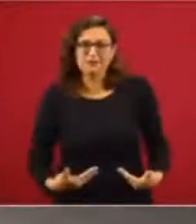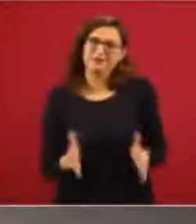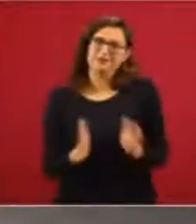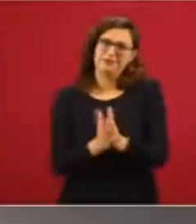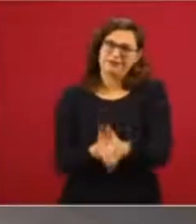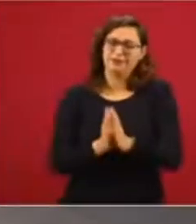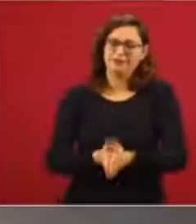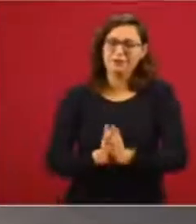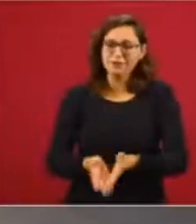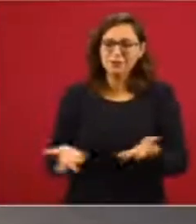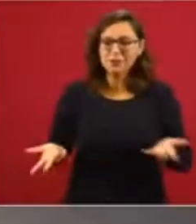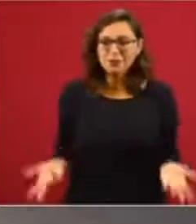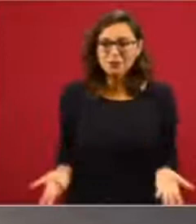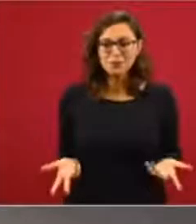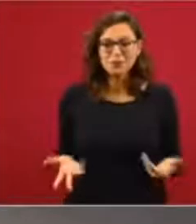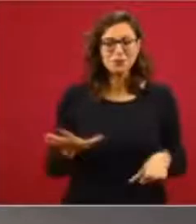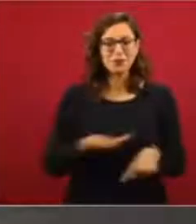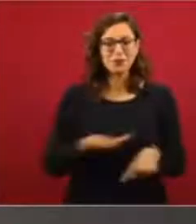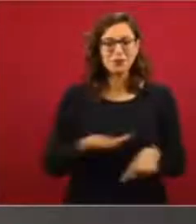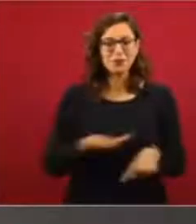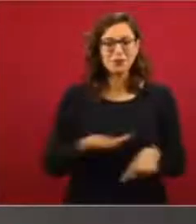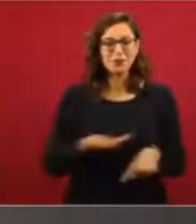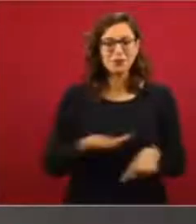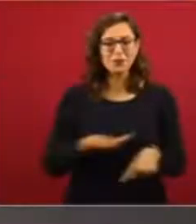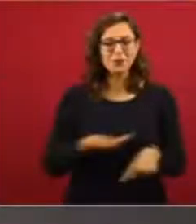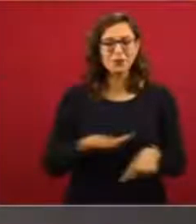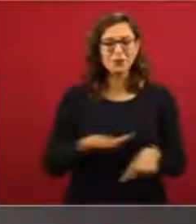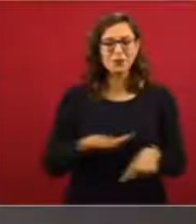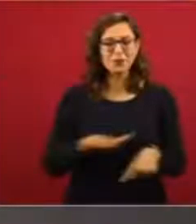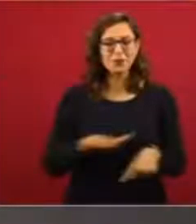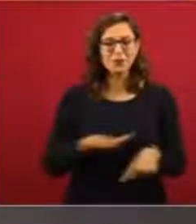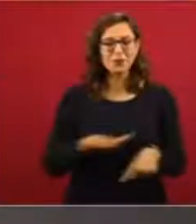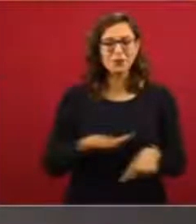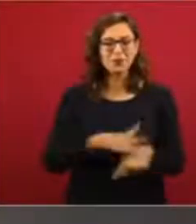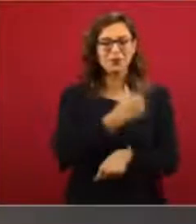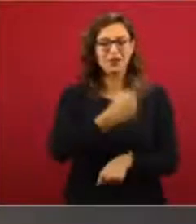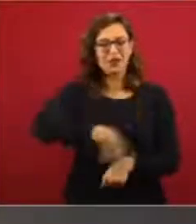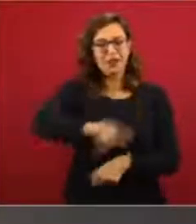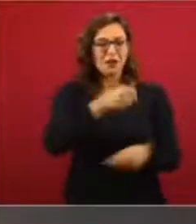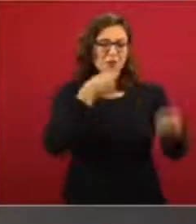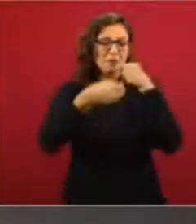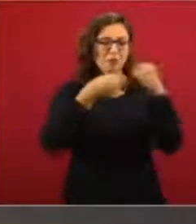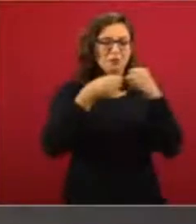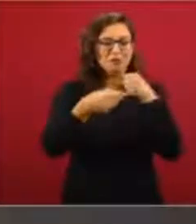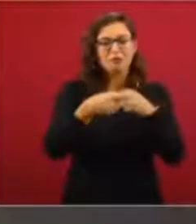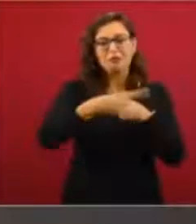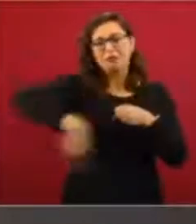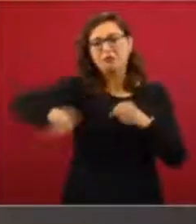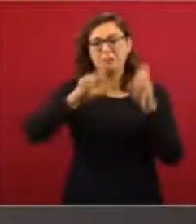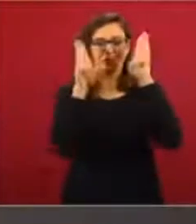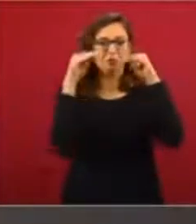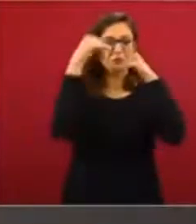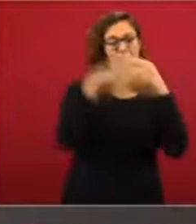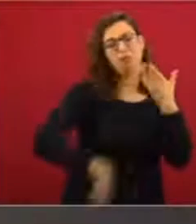Porque la prensa conservadora because the conservative press nada más